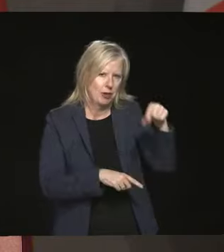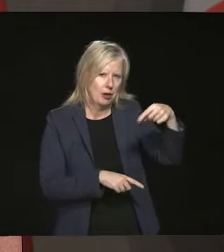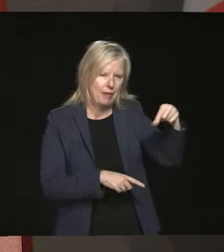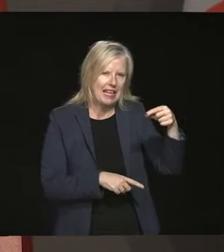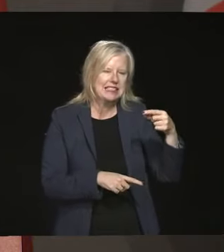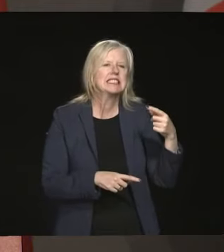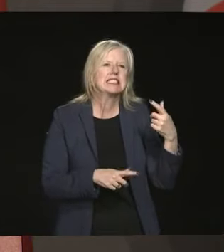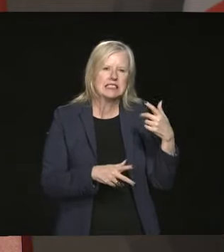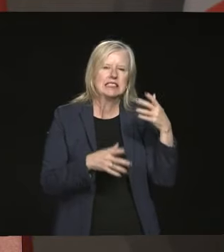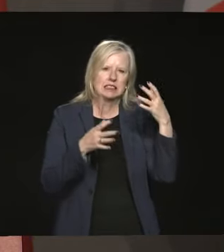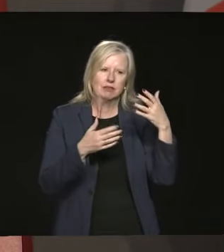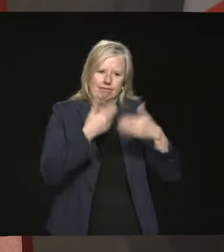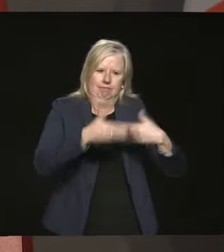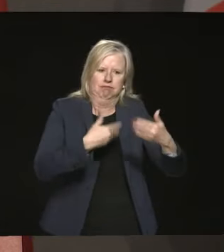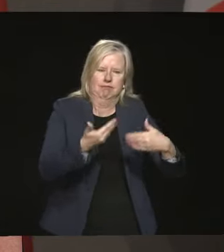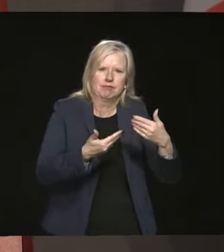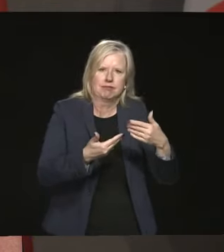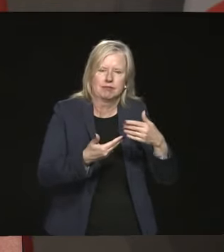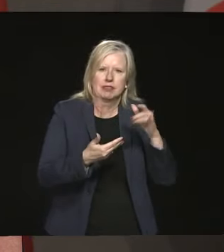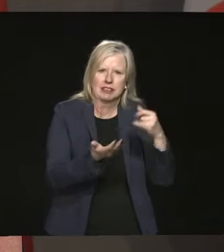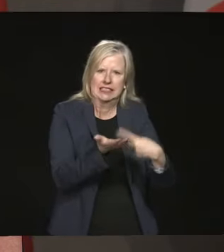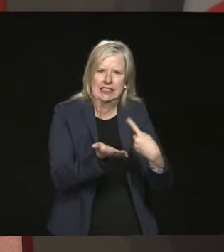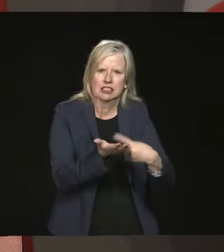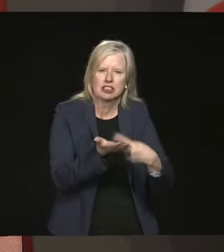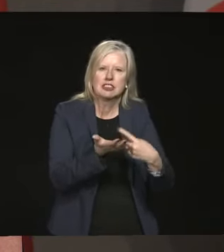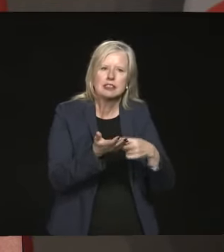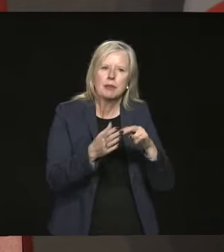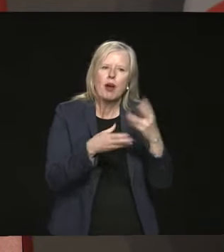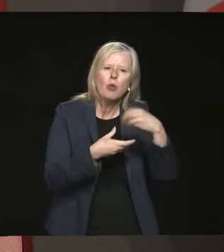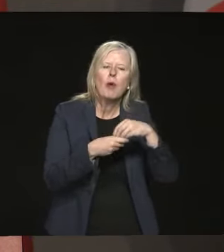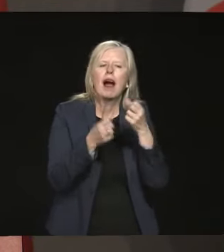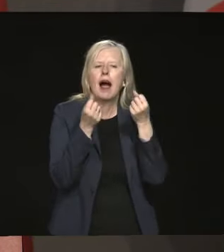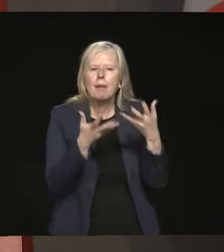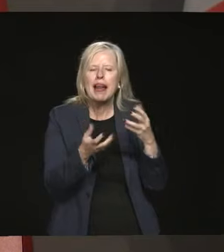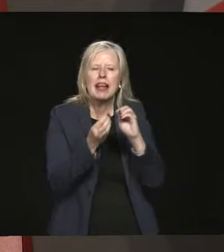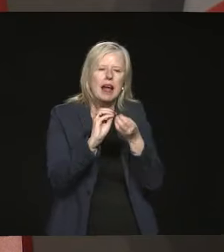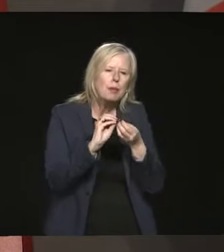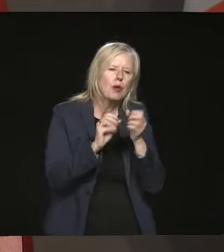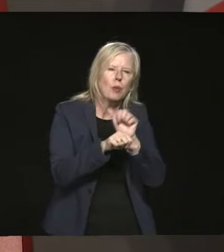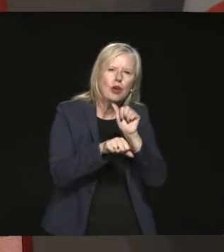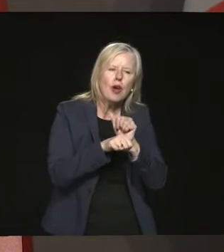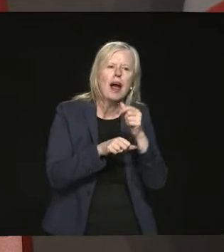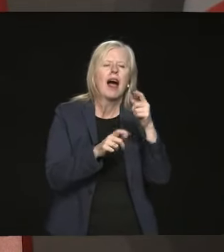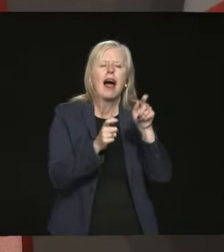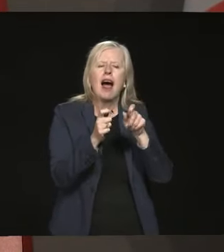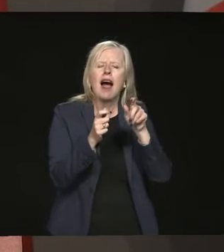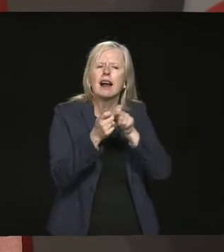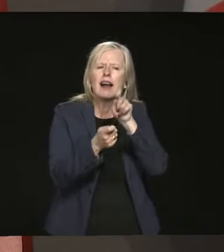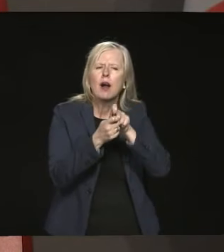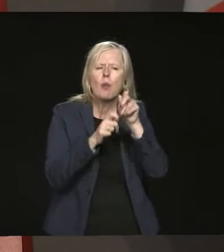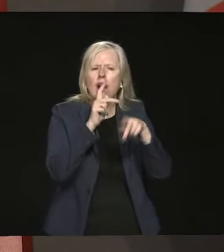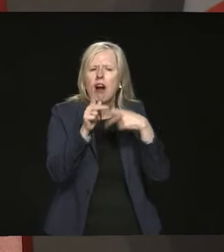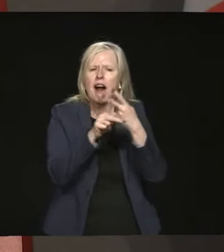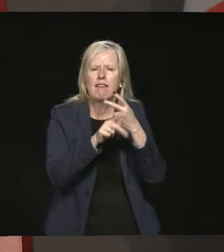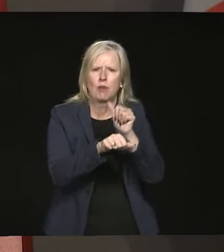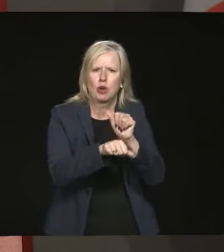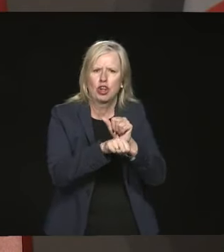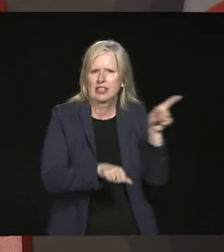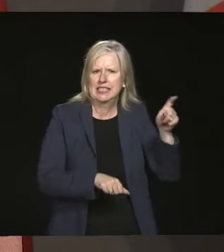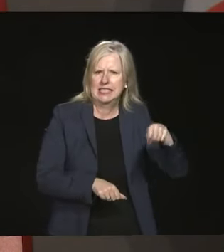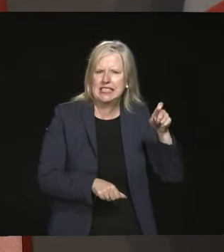nombre de travailleurs, which mais encore includes plus the number important, of workers, le but type more de importantly, travail the que ces type travailleurs of vont workers être appelés à that faire will be font called partie upon. des